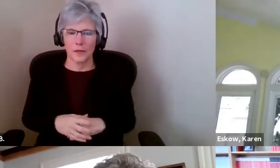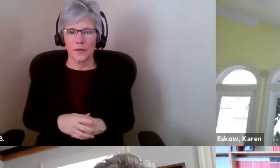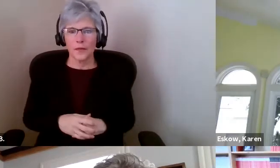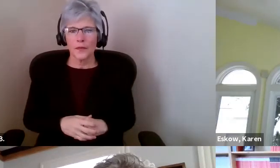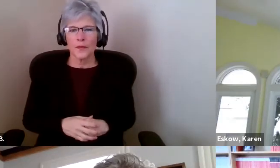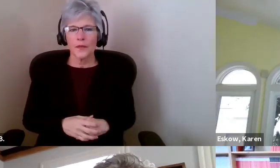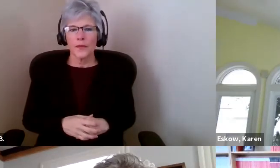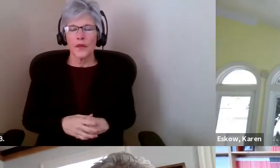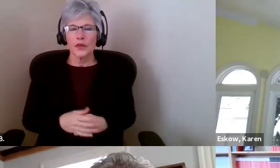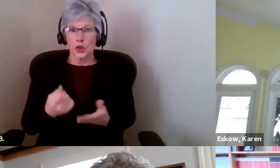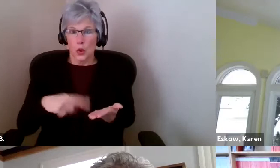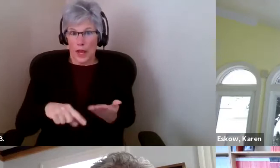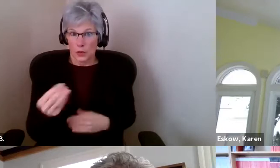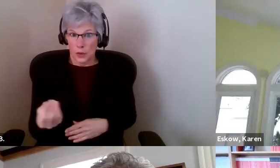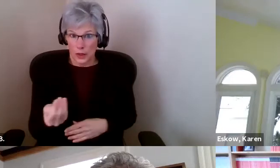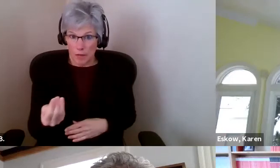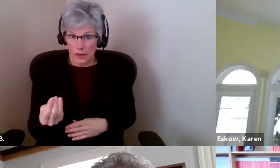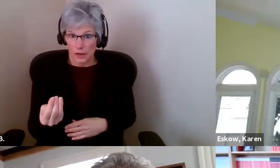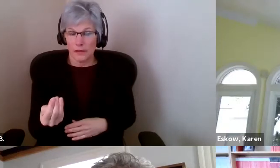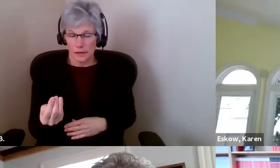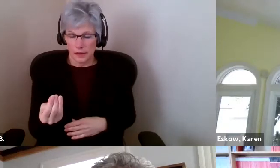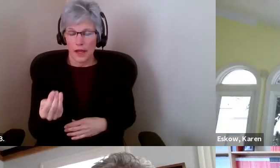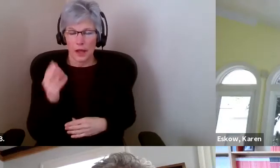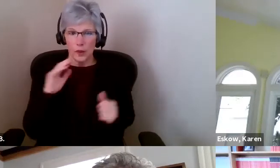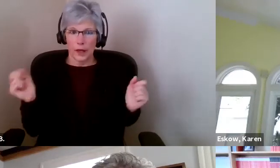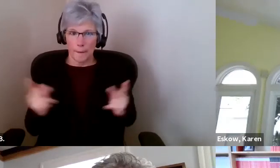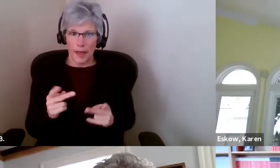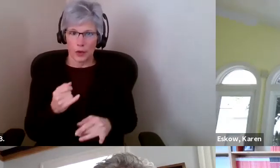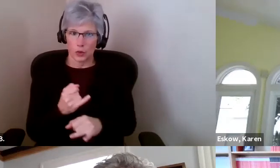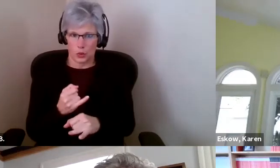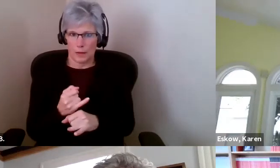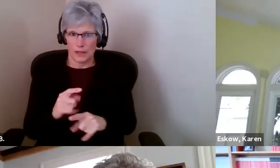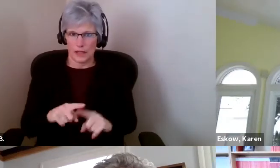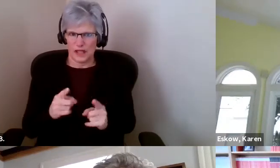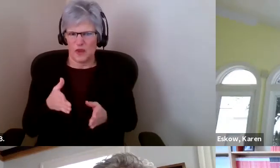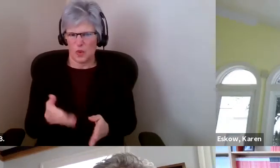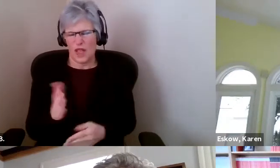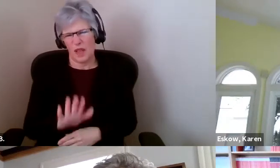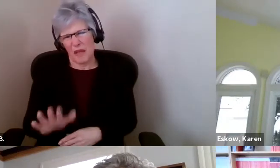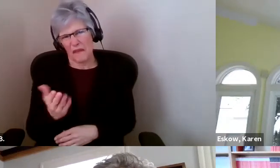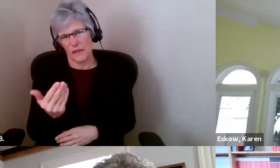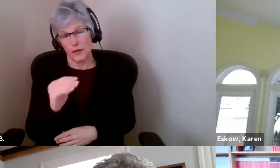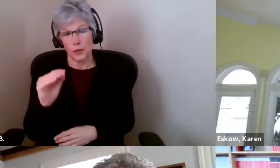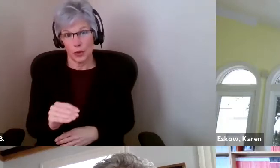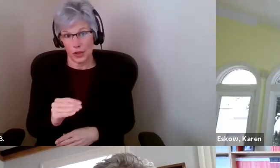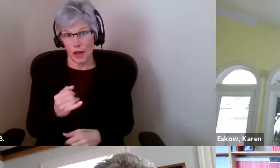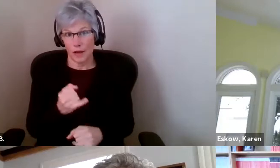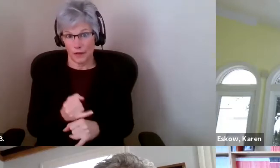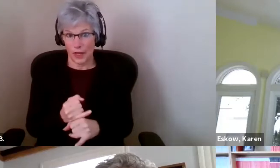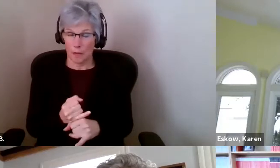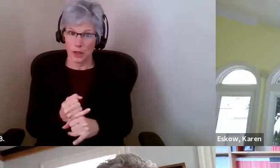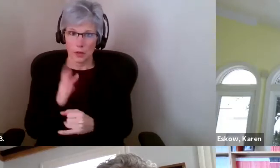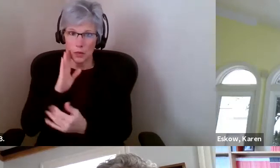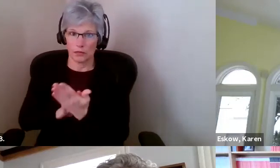return to campus as a whole in a different way, right? About 15% of our classes will be on campus. We have